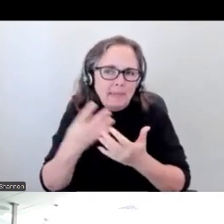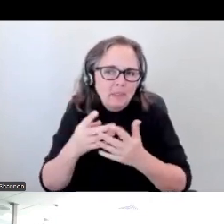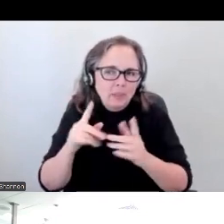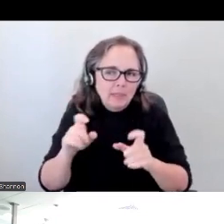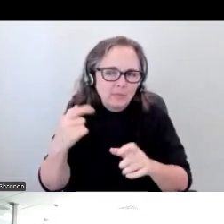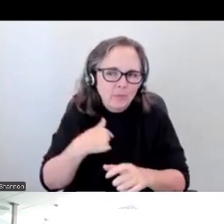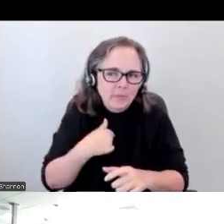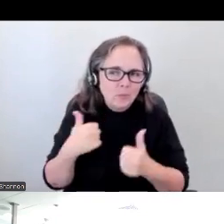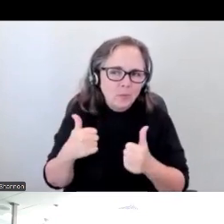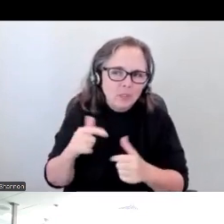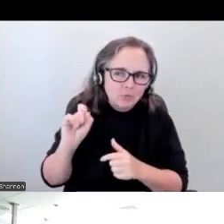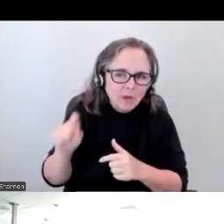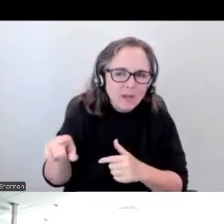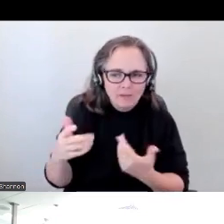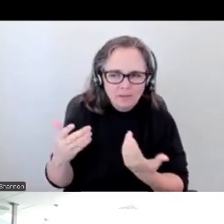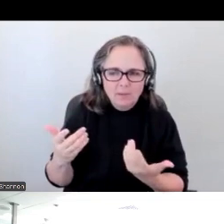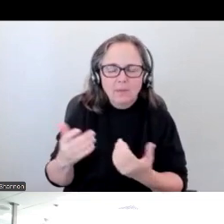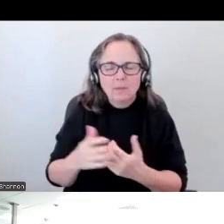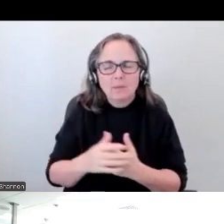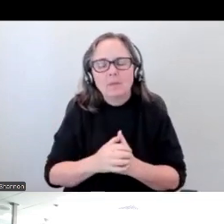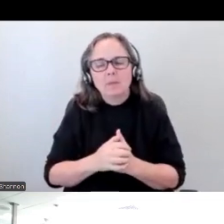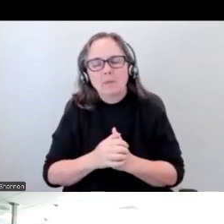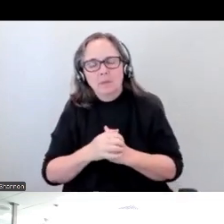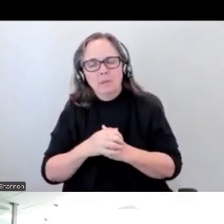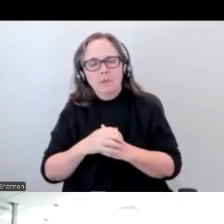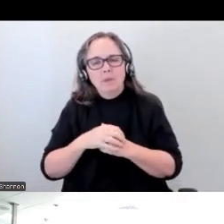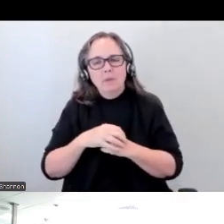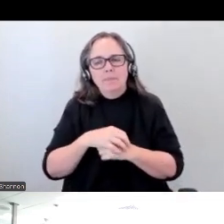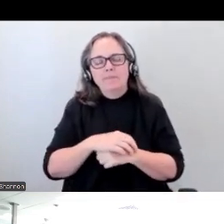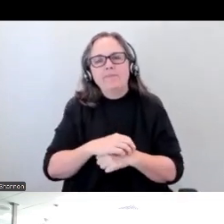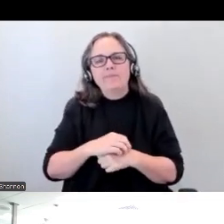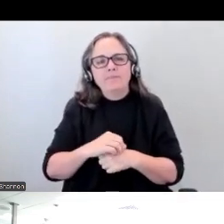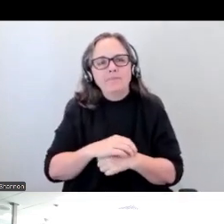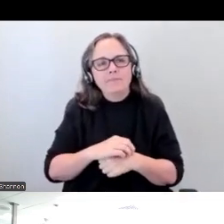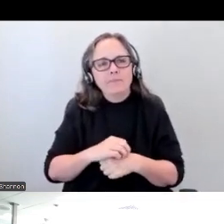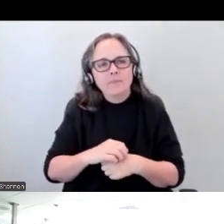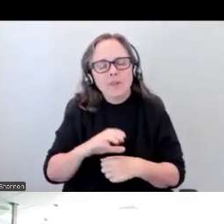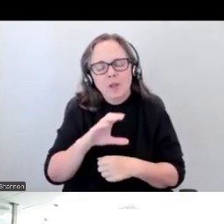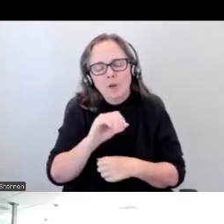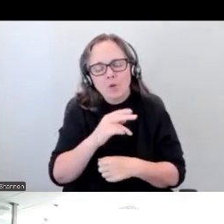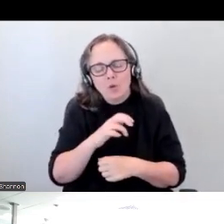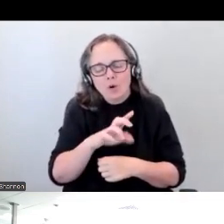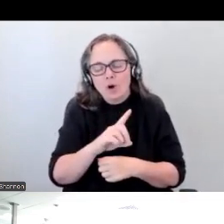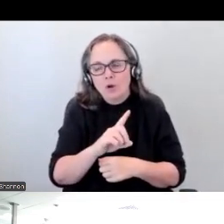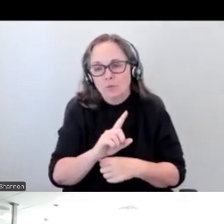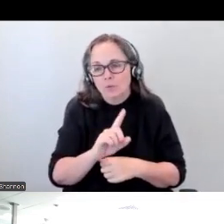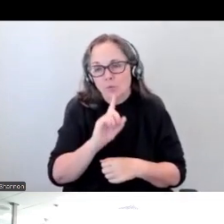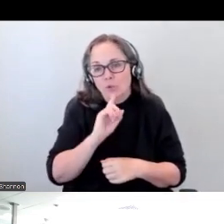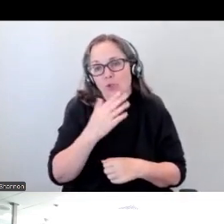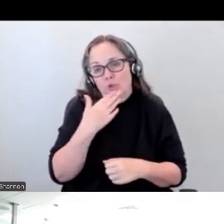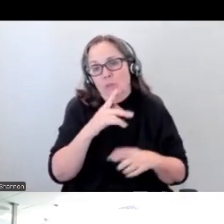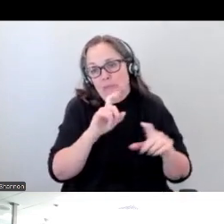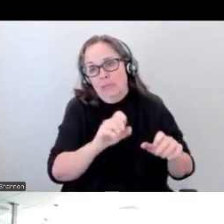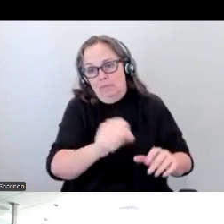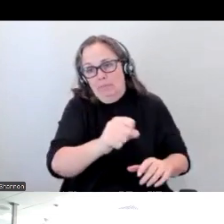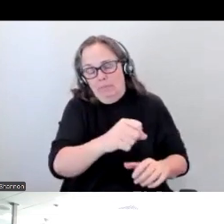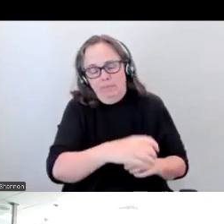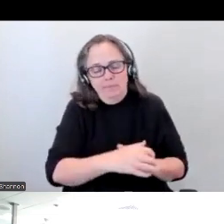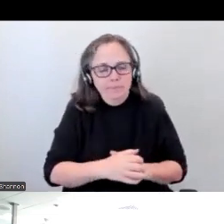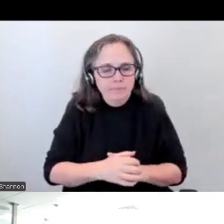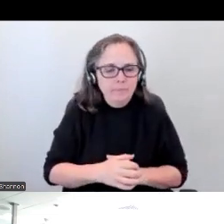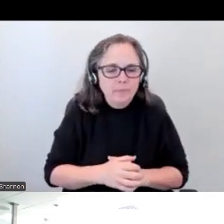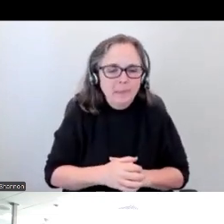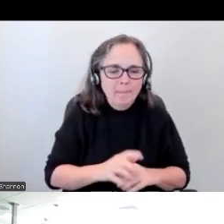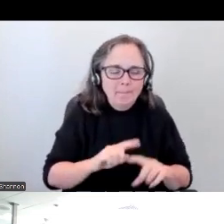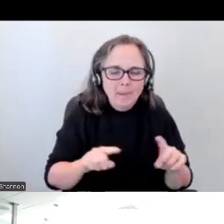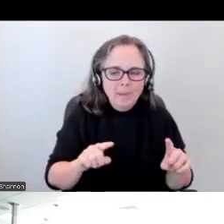you. Um, but for so it Cologuard is a great test, but